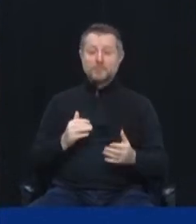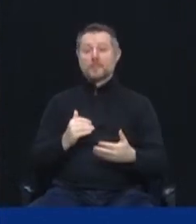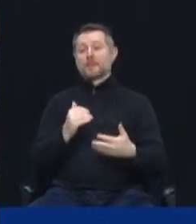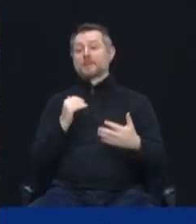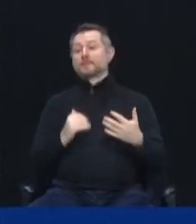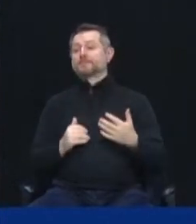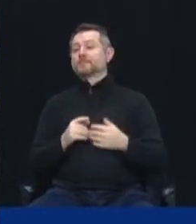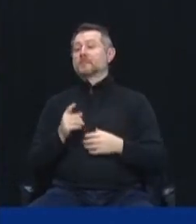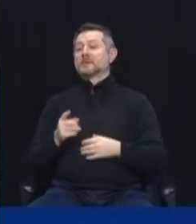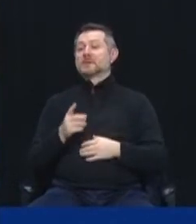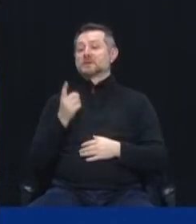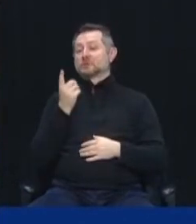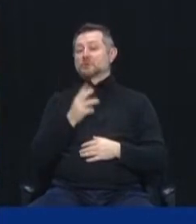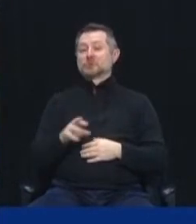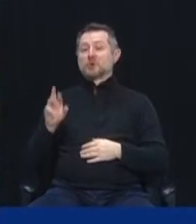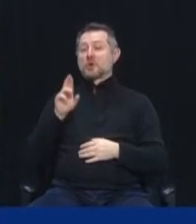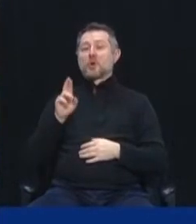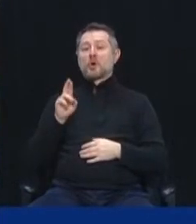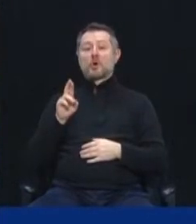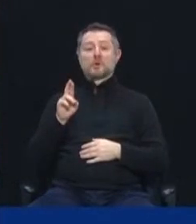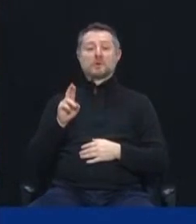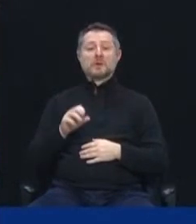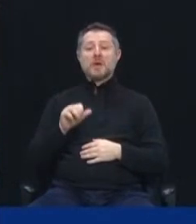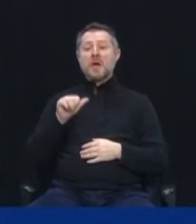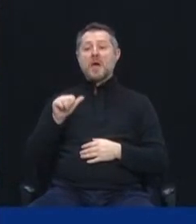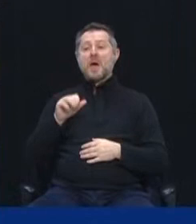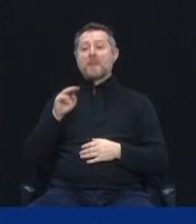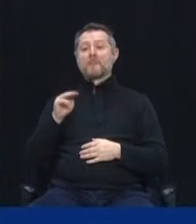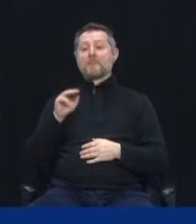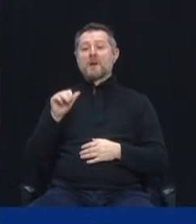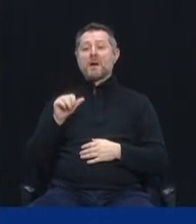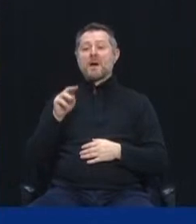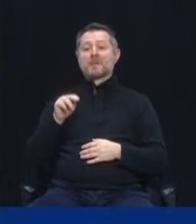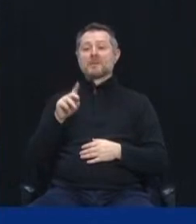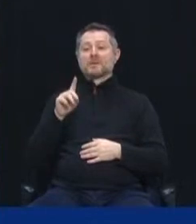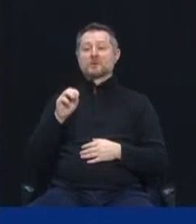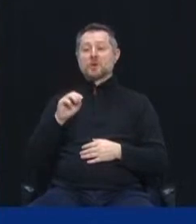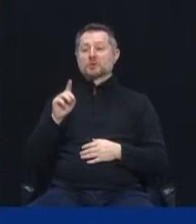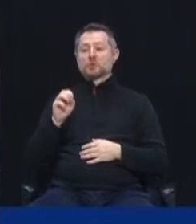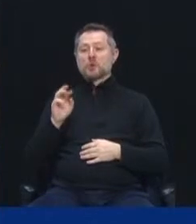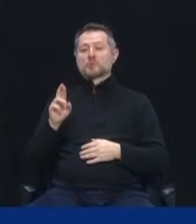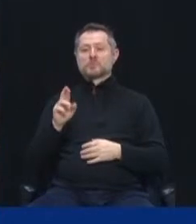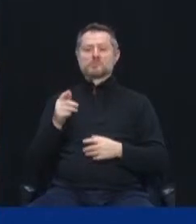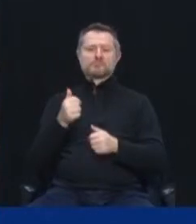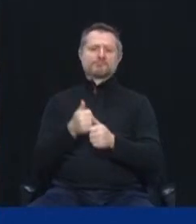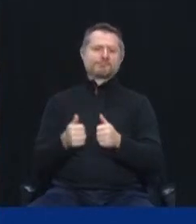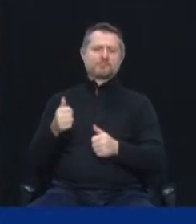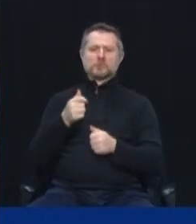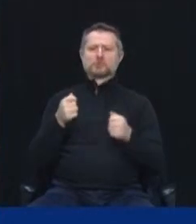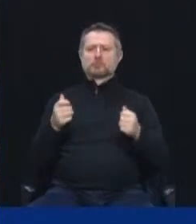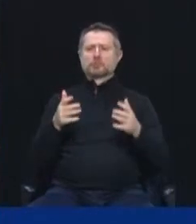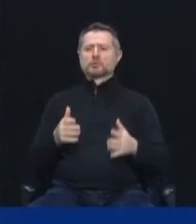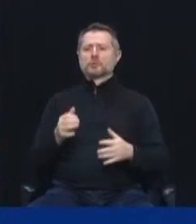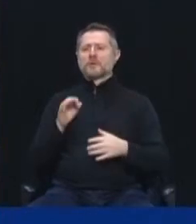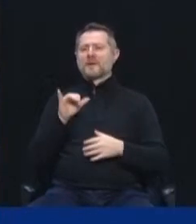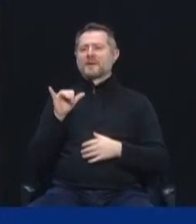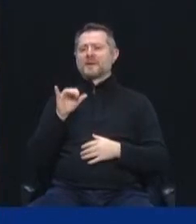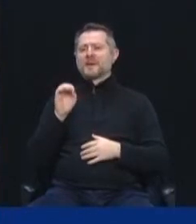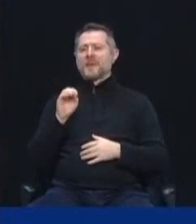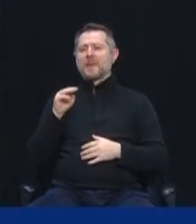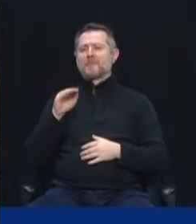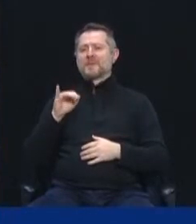by Dr. Debbie Almontazer, who's the executive director of the Yemeni American